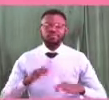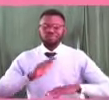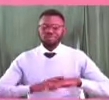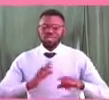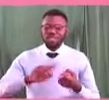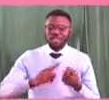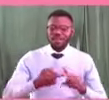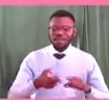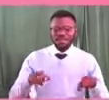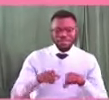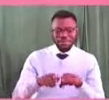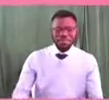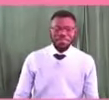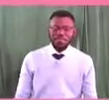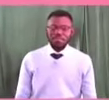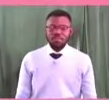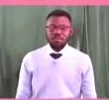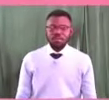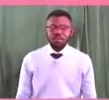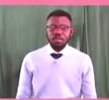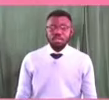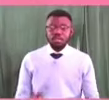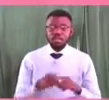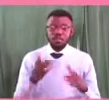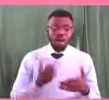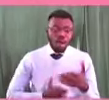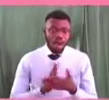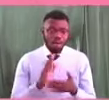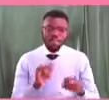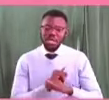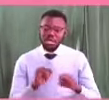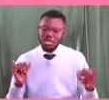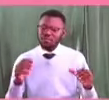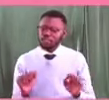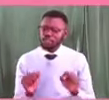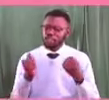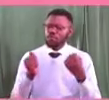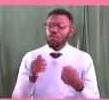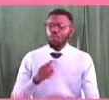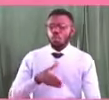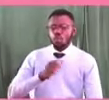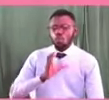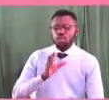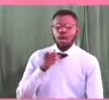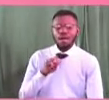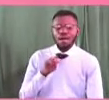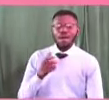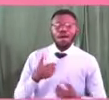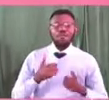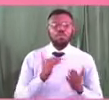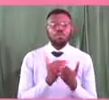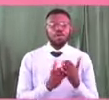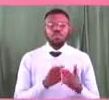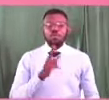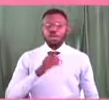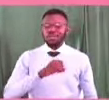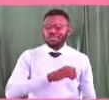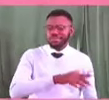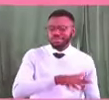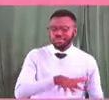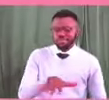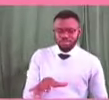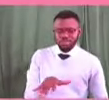standards. The right to clean, safe water is catered for through the irrigation and the water harvesting